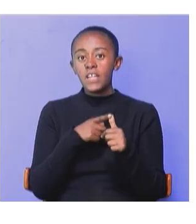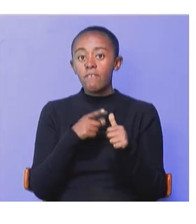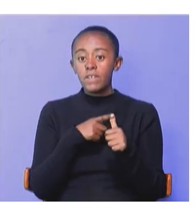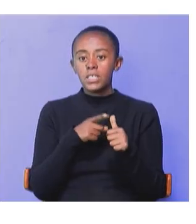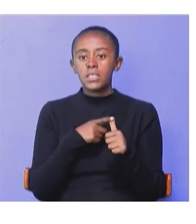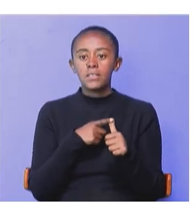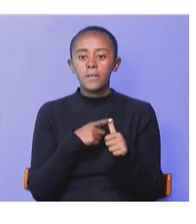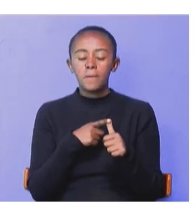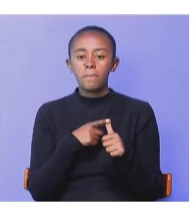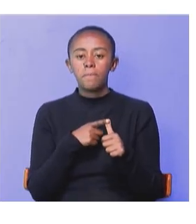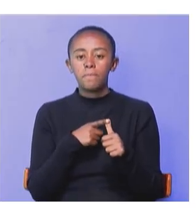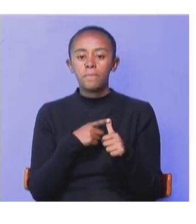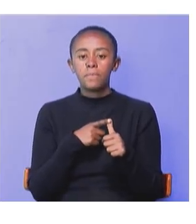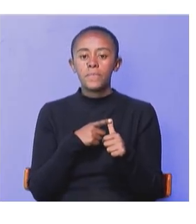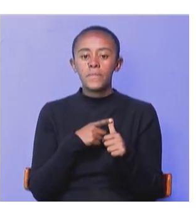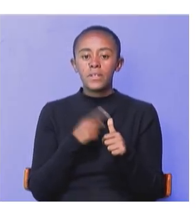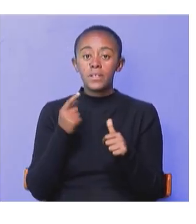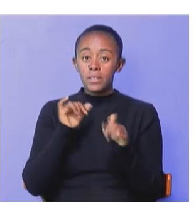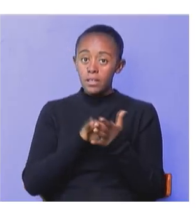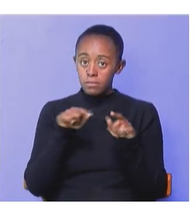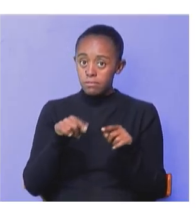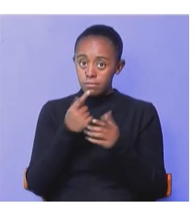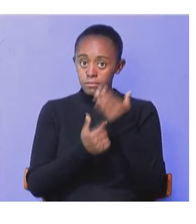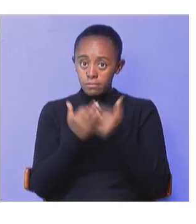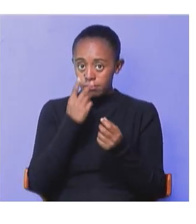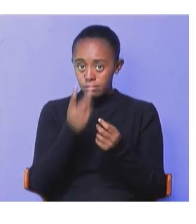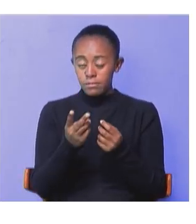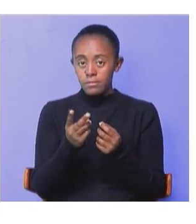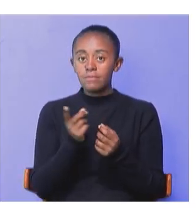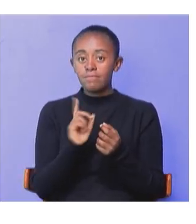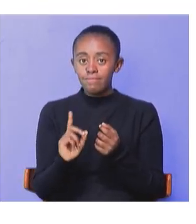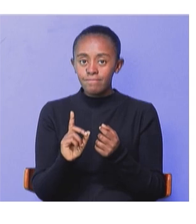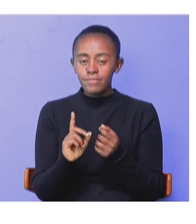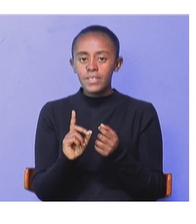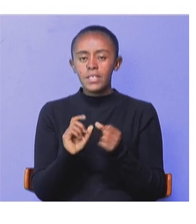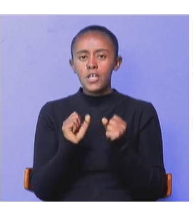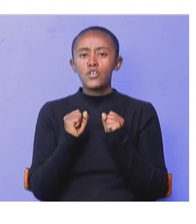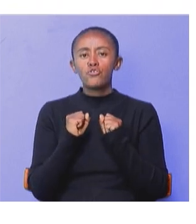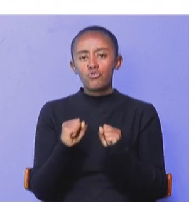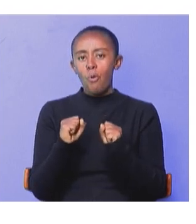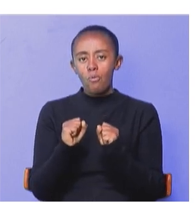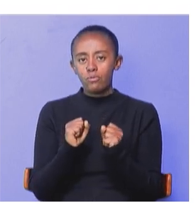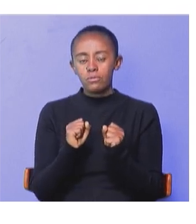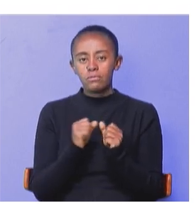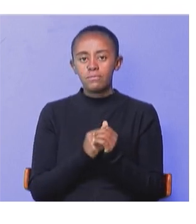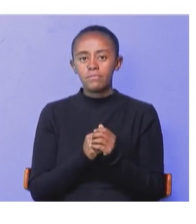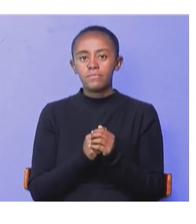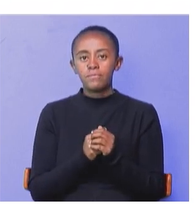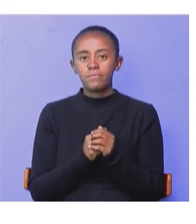first that we're going to talk about today is strong